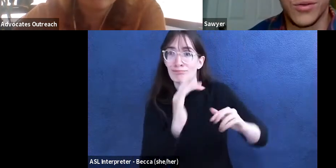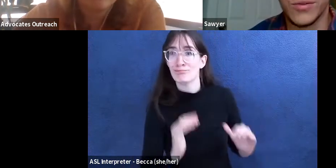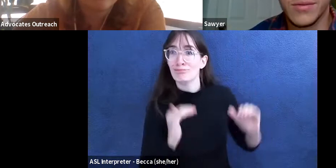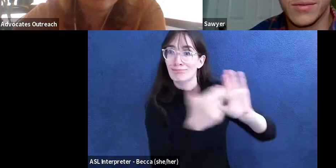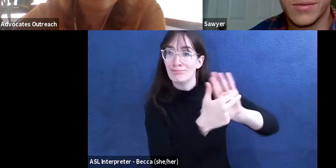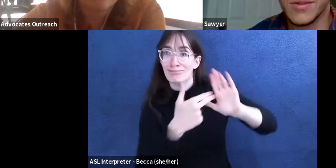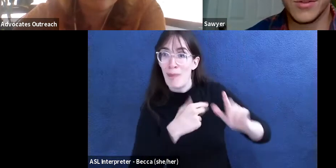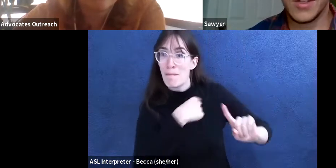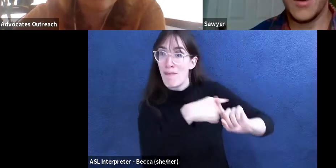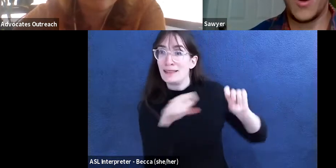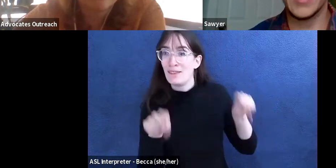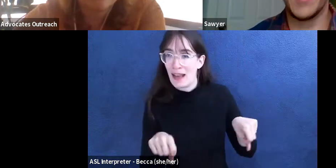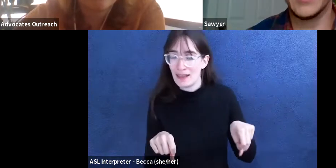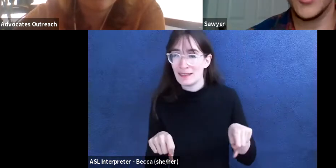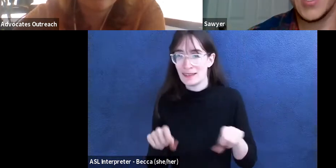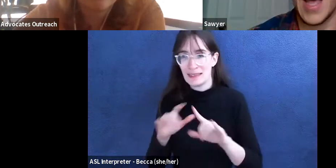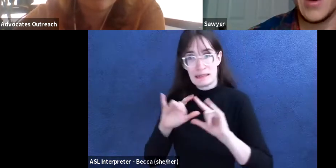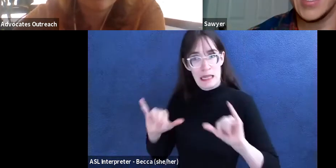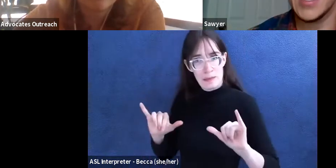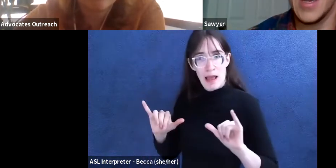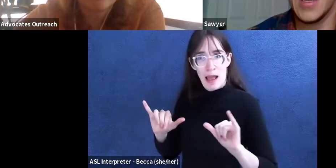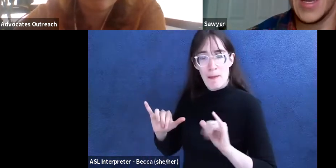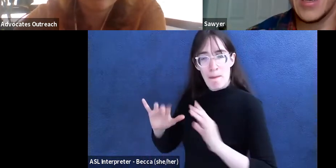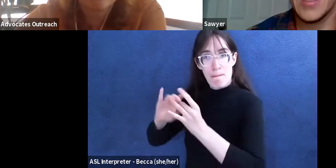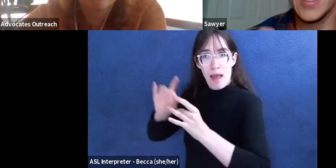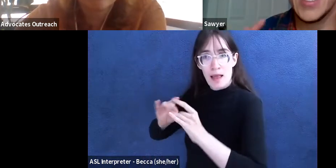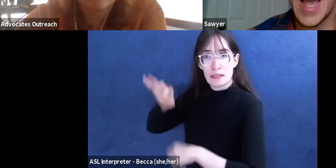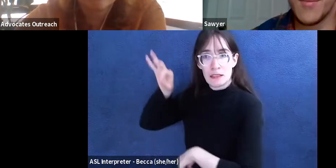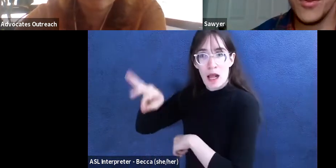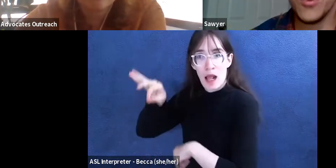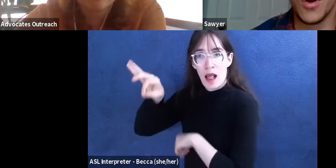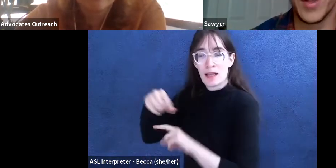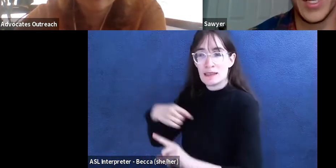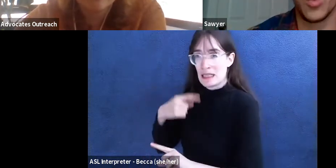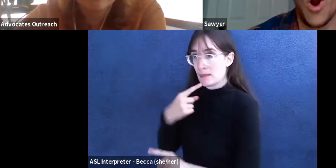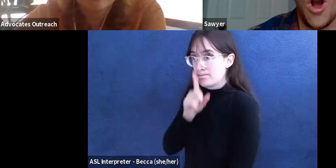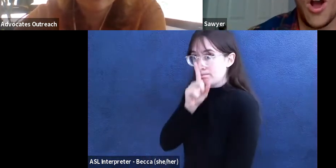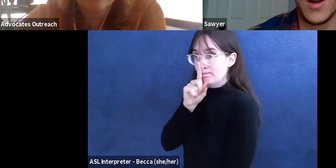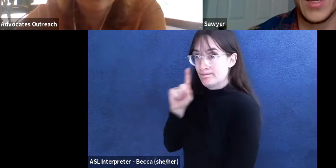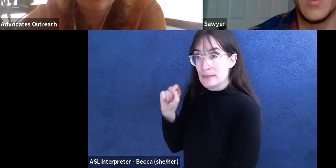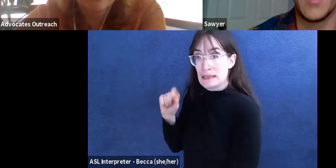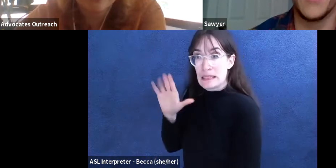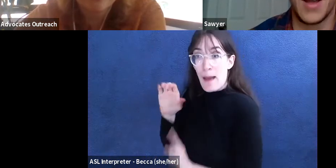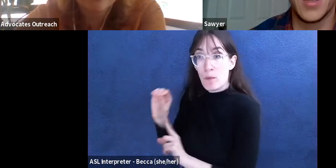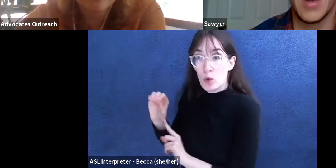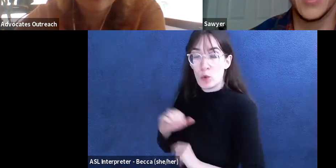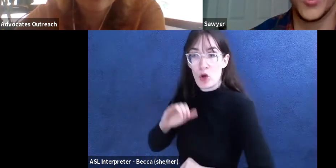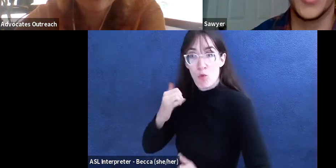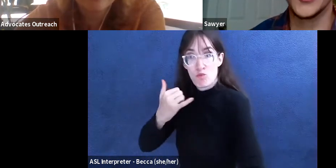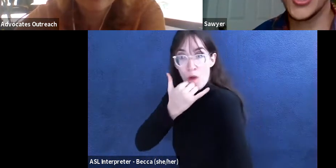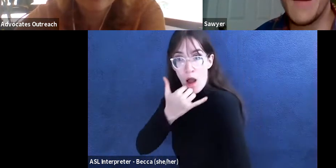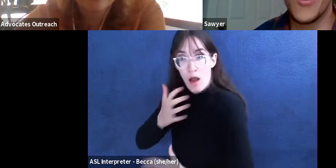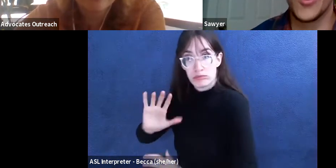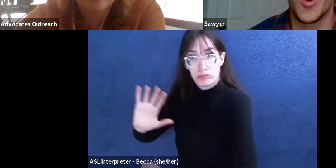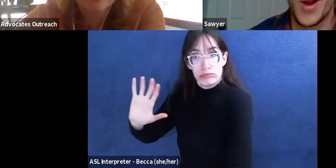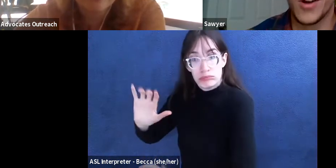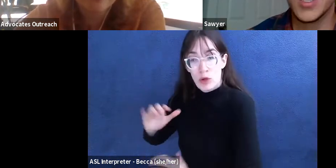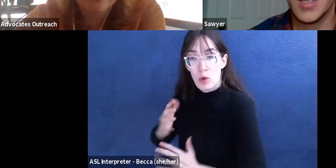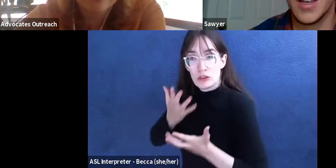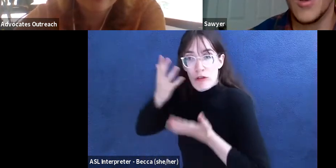you'll get an STD, like all of these kind of negative things. And these were, you know, so there were very